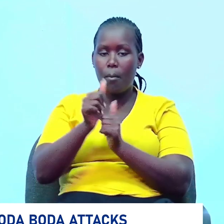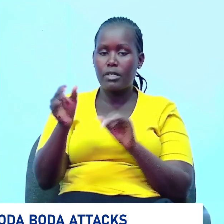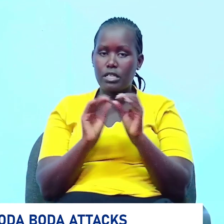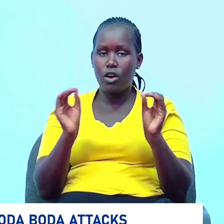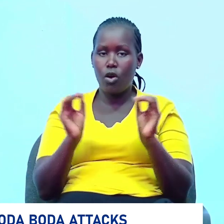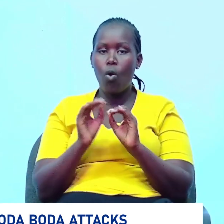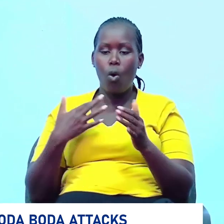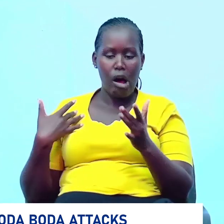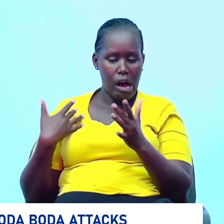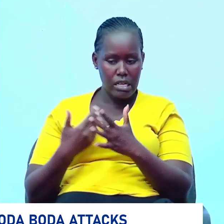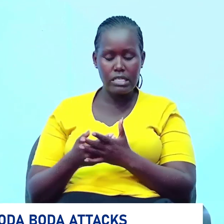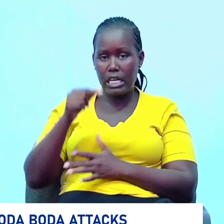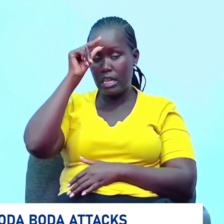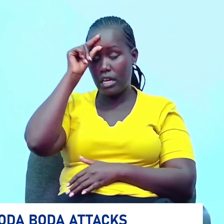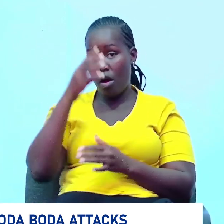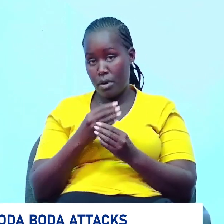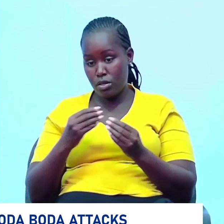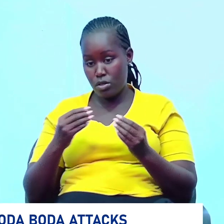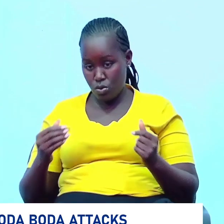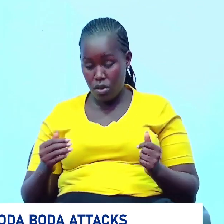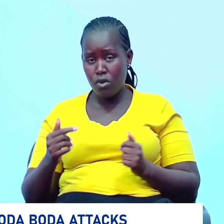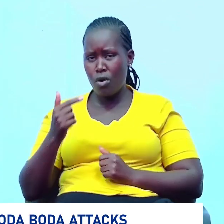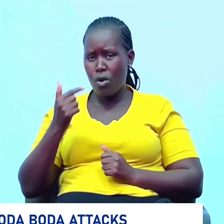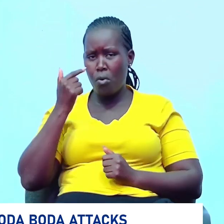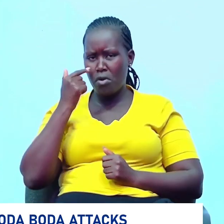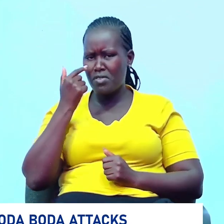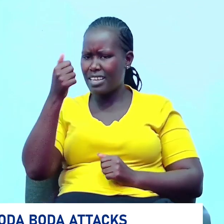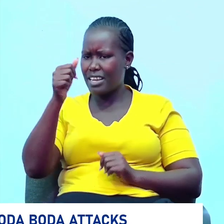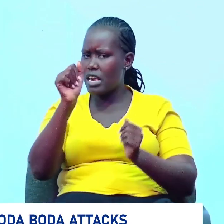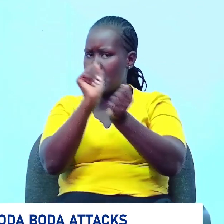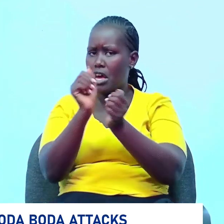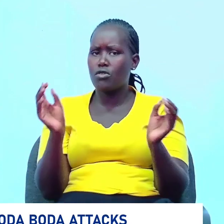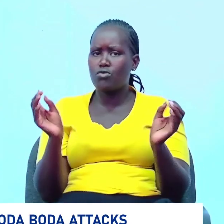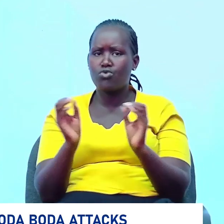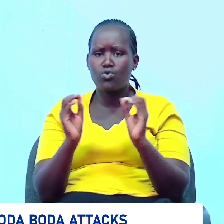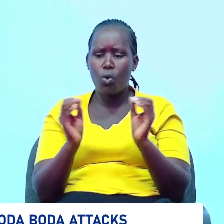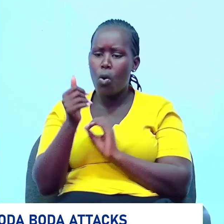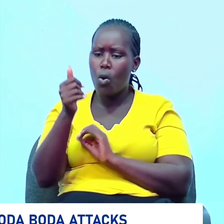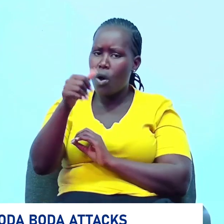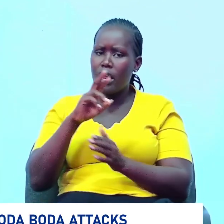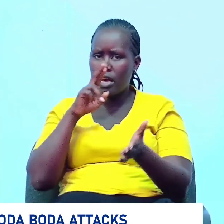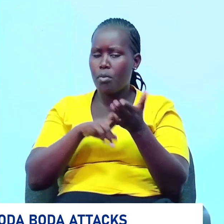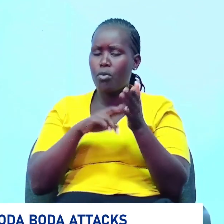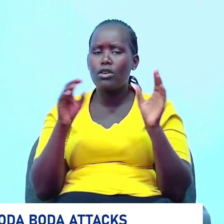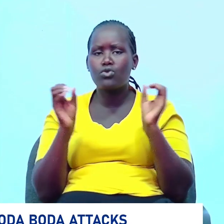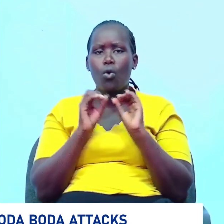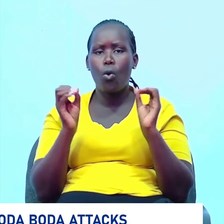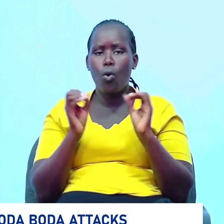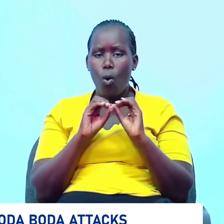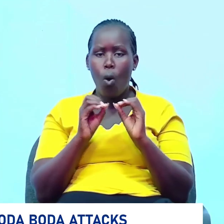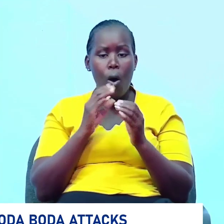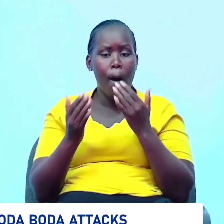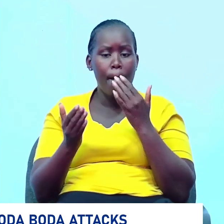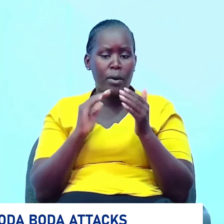government addresses. We have not seen any arrests. We have not seen any report. Unless we have